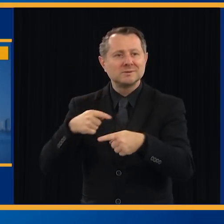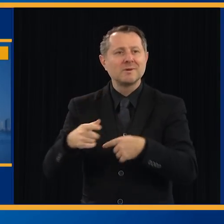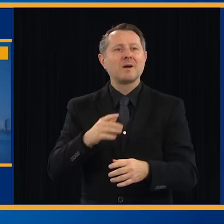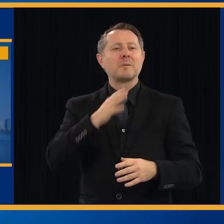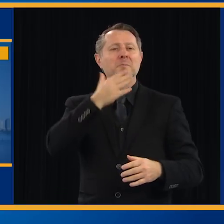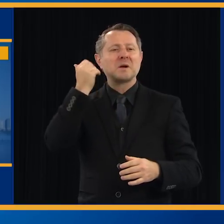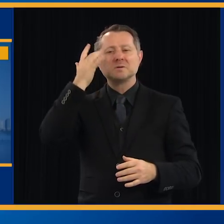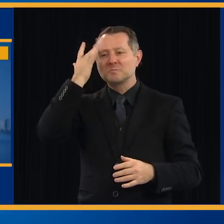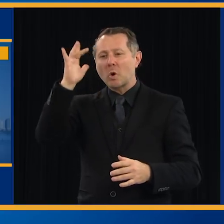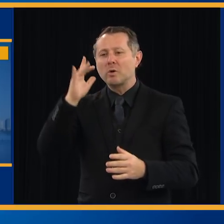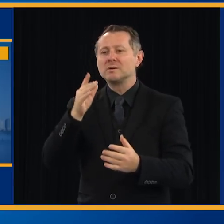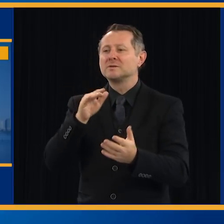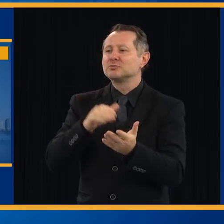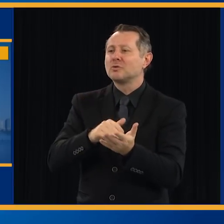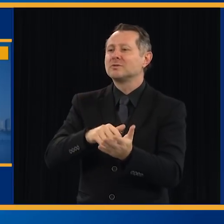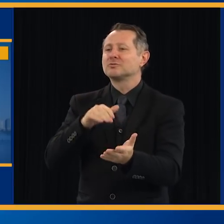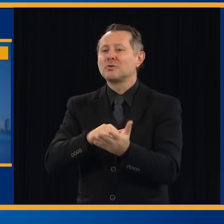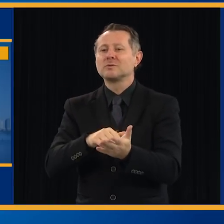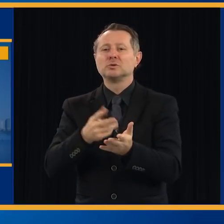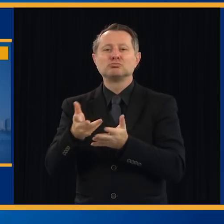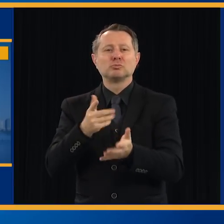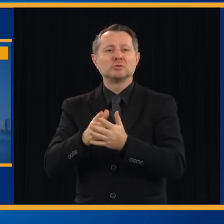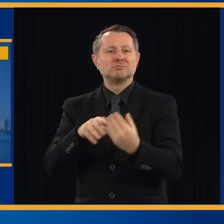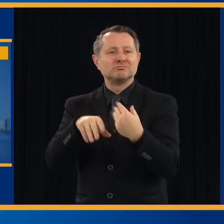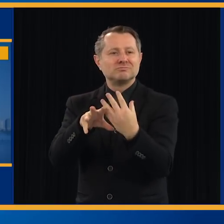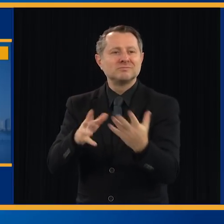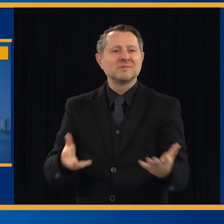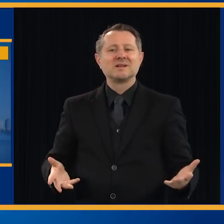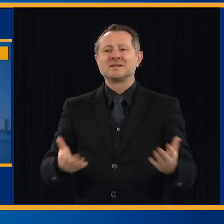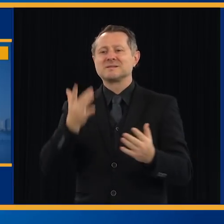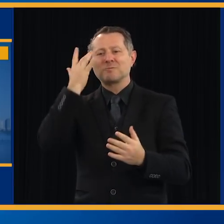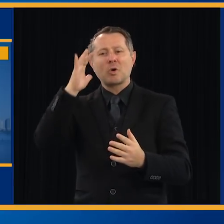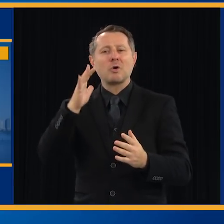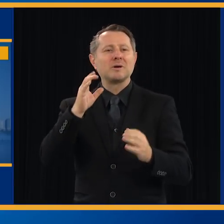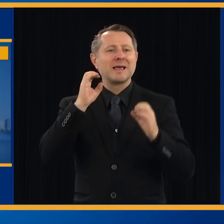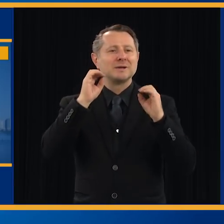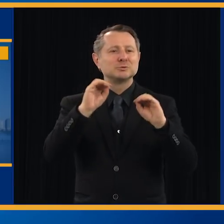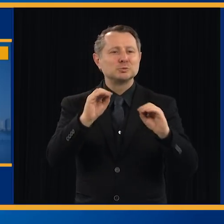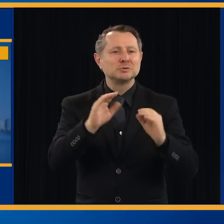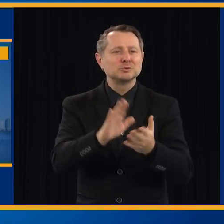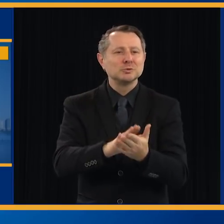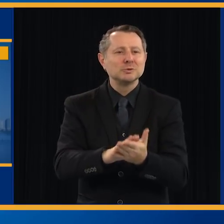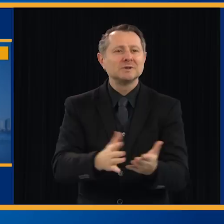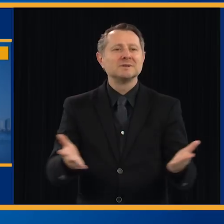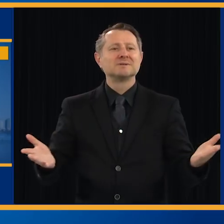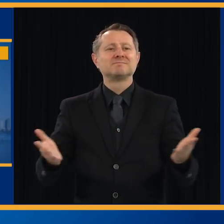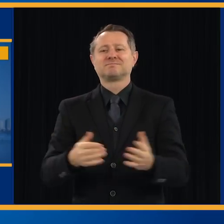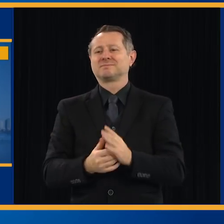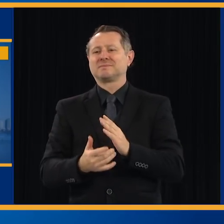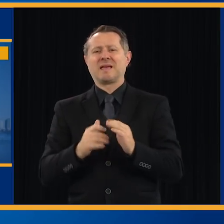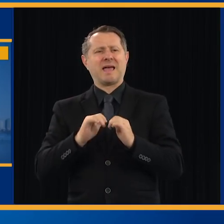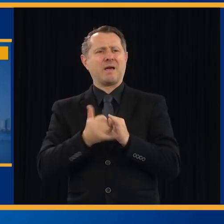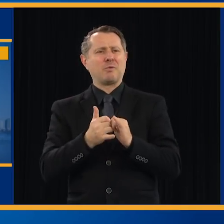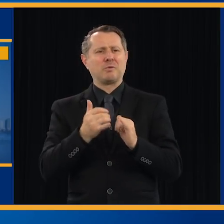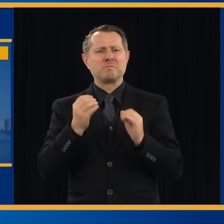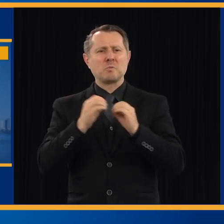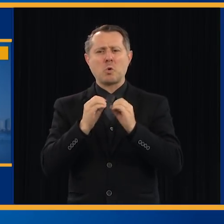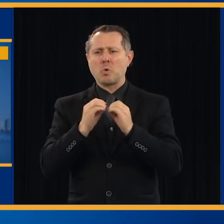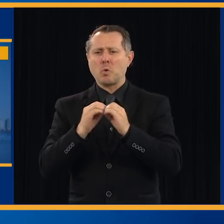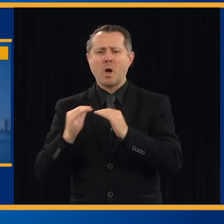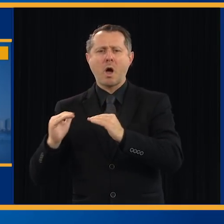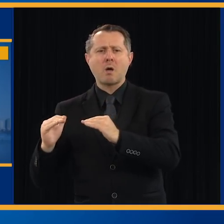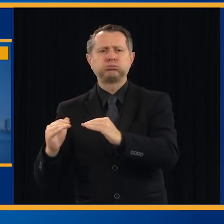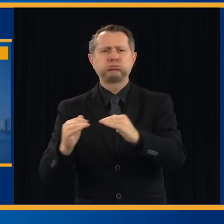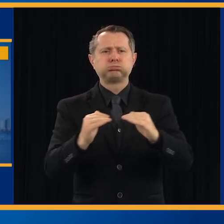program, better technology in education? How do we have more social equity? You can see